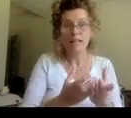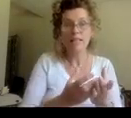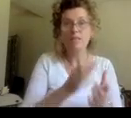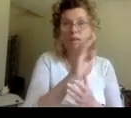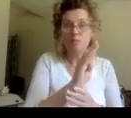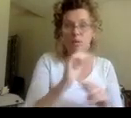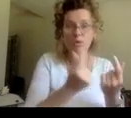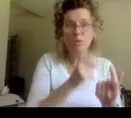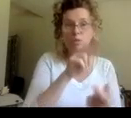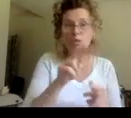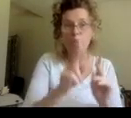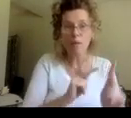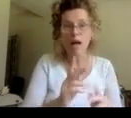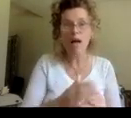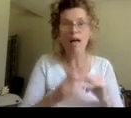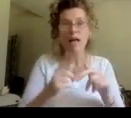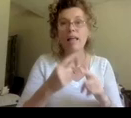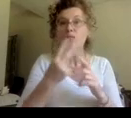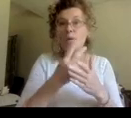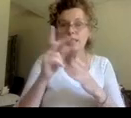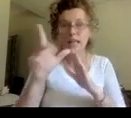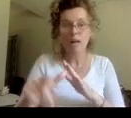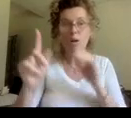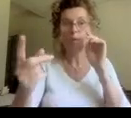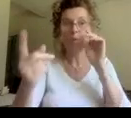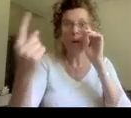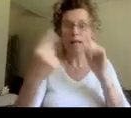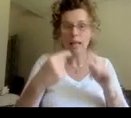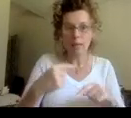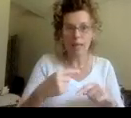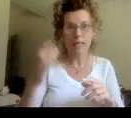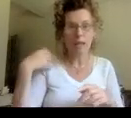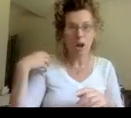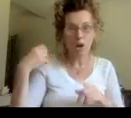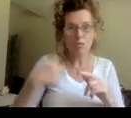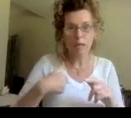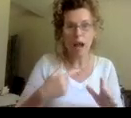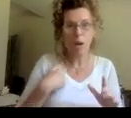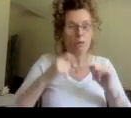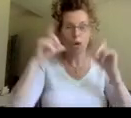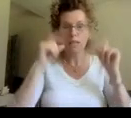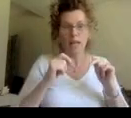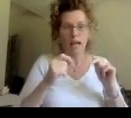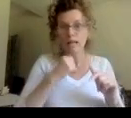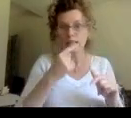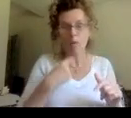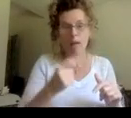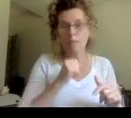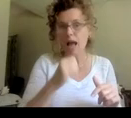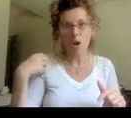group. And 2 weeks later, one of them came to me and said, "Hui, can you coach me?" And I was so surprised. I told her, "I'm not a